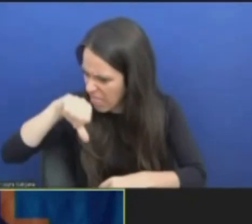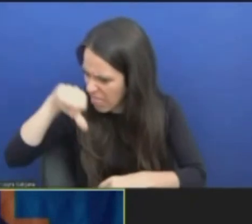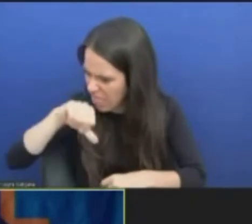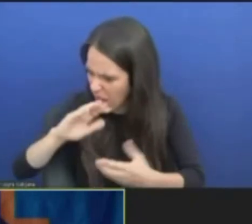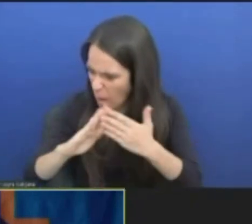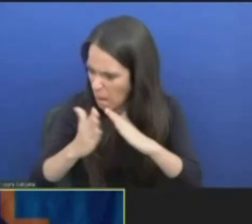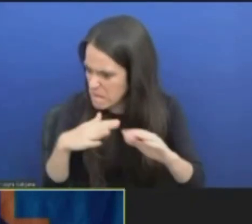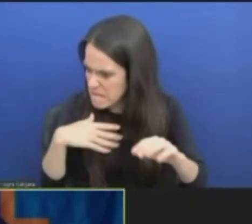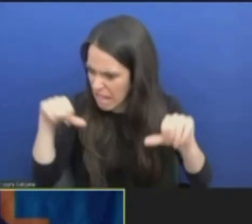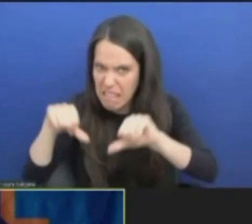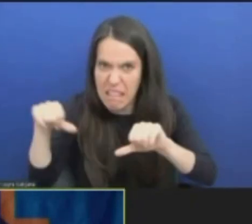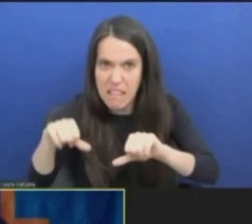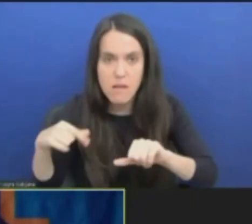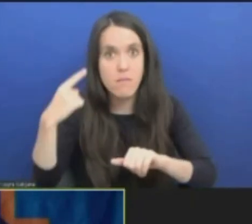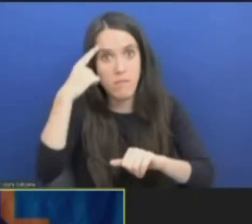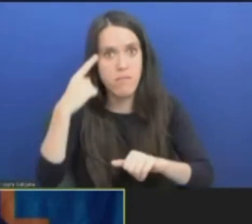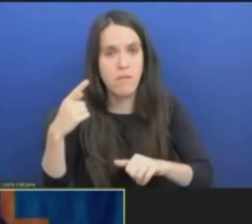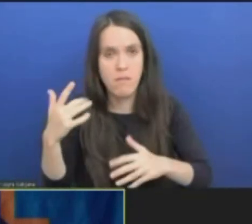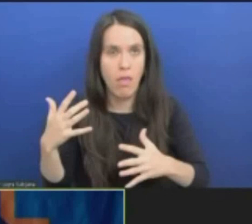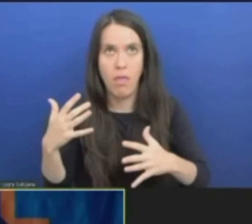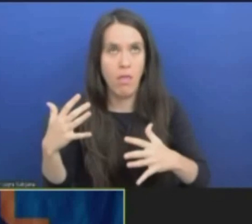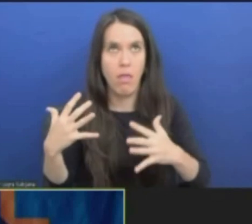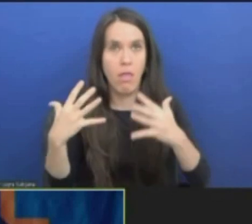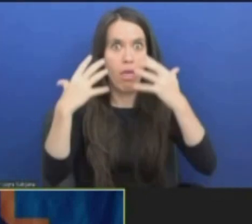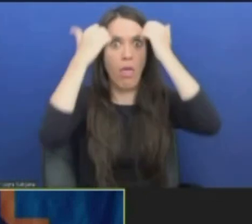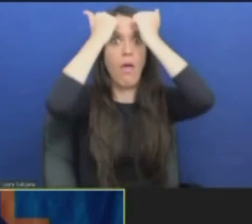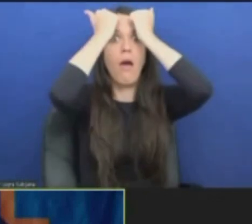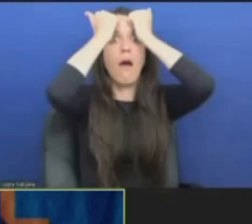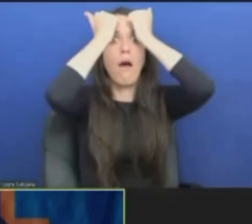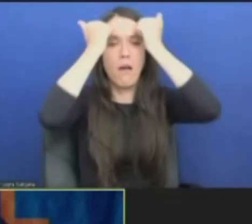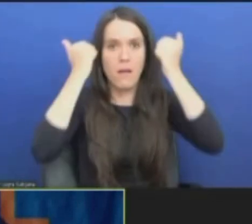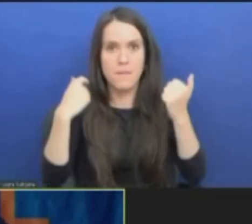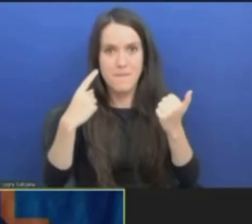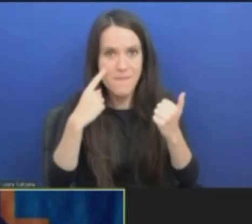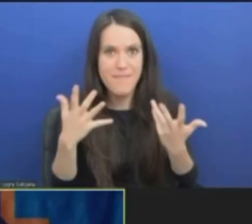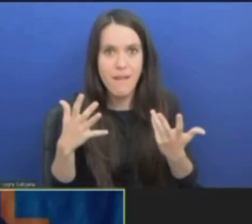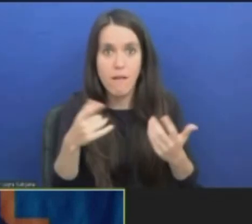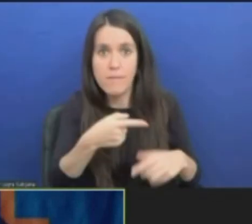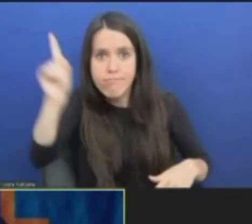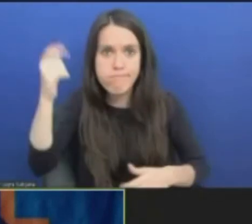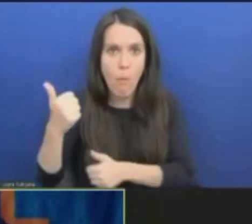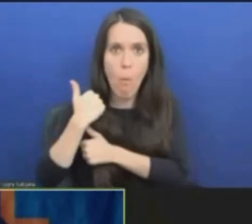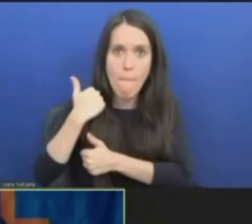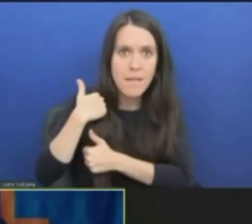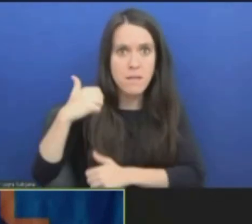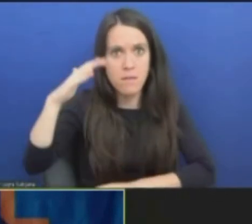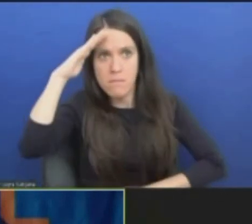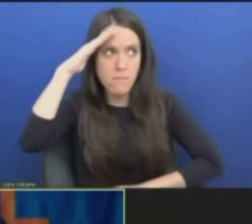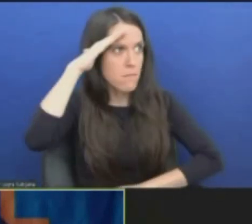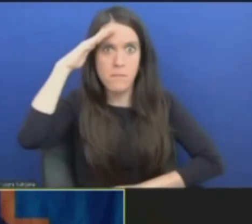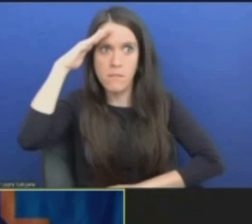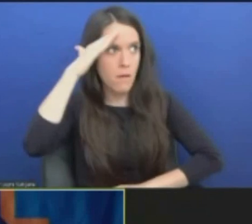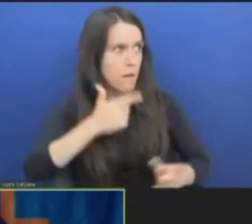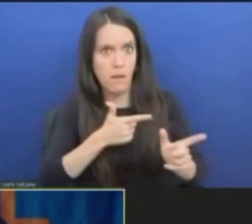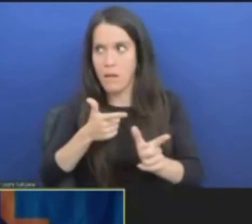were subjected to forced assimilation and forcibly recruited into the armies.